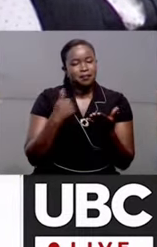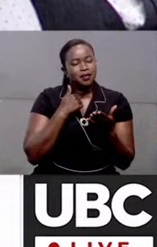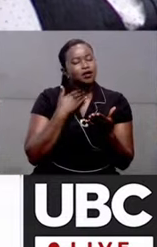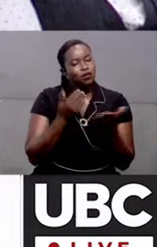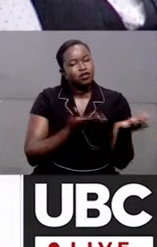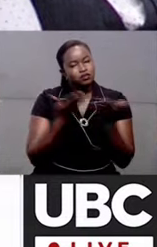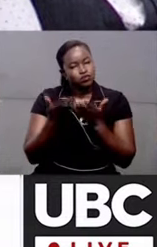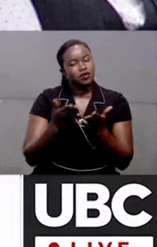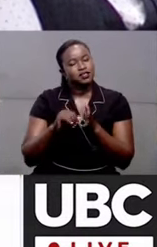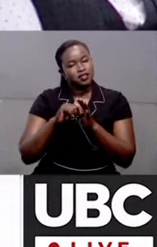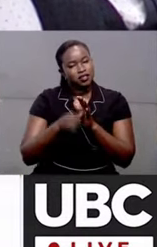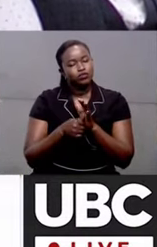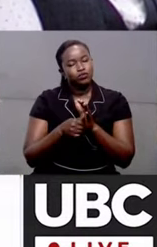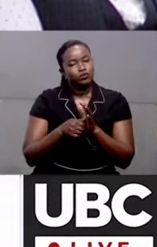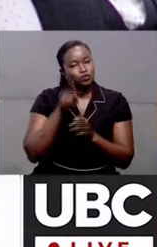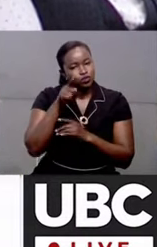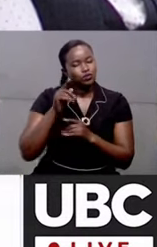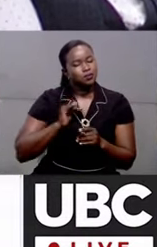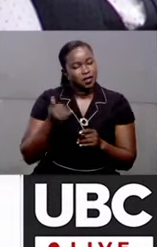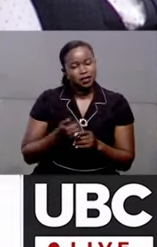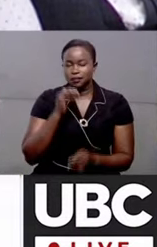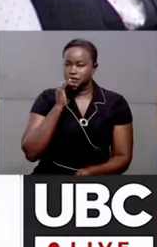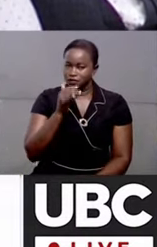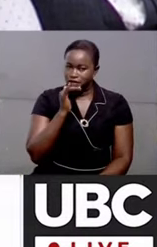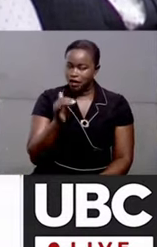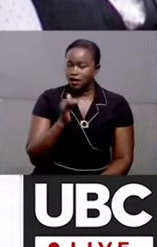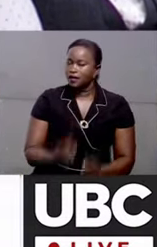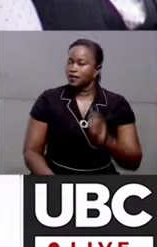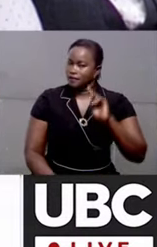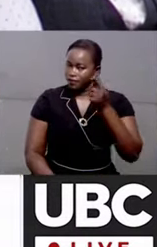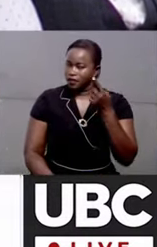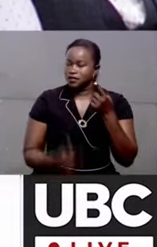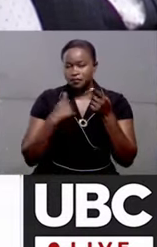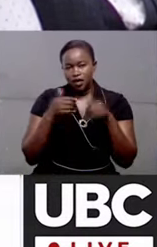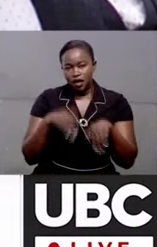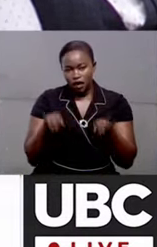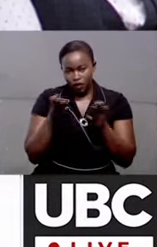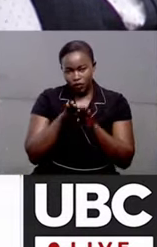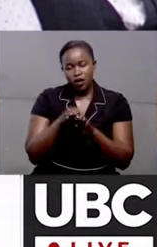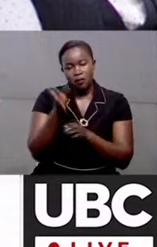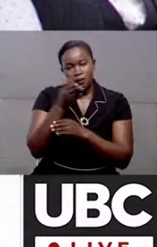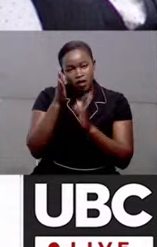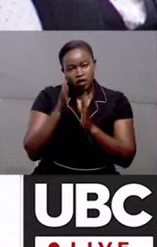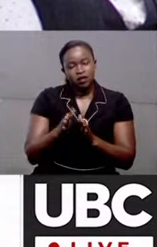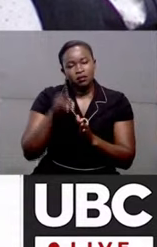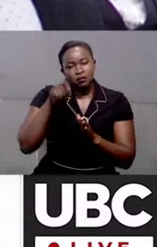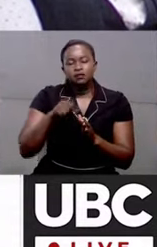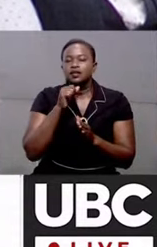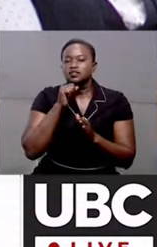matter to you, Madam Speaker. First of all, I agree that this minister must not take